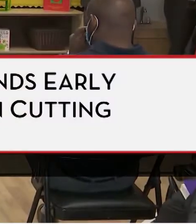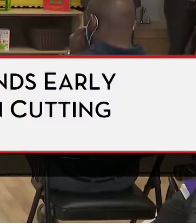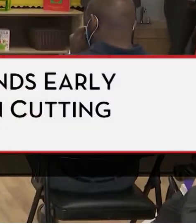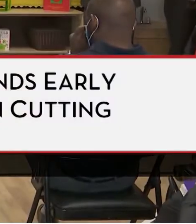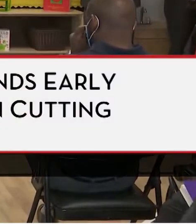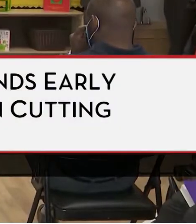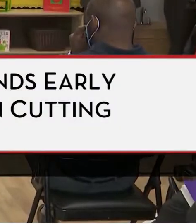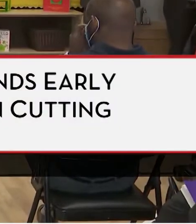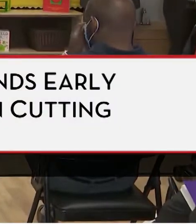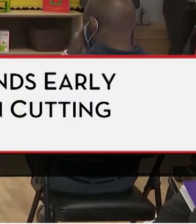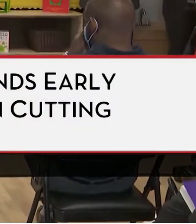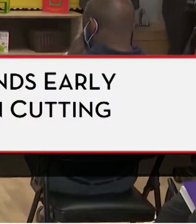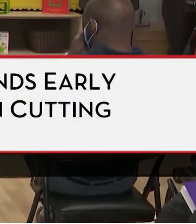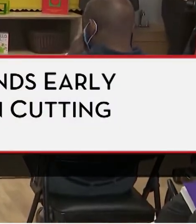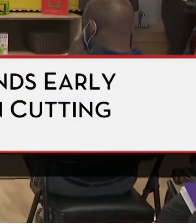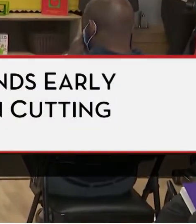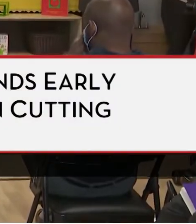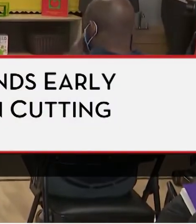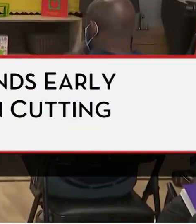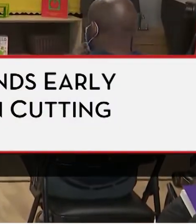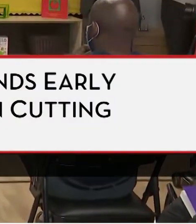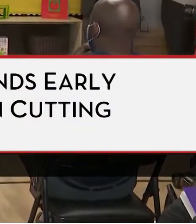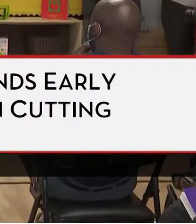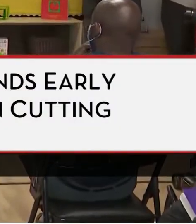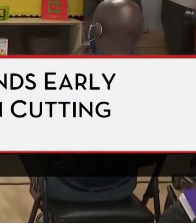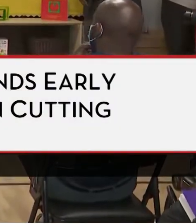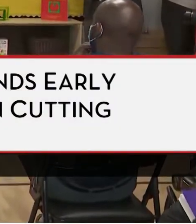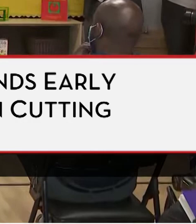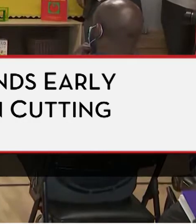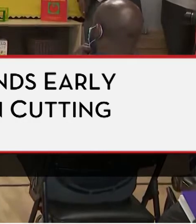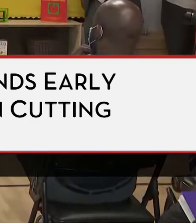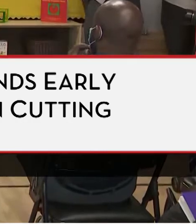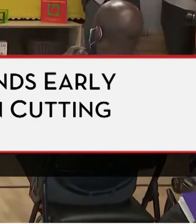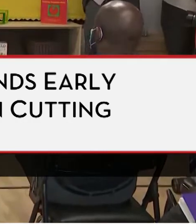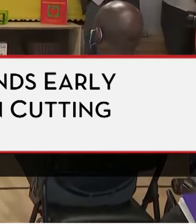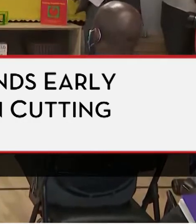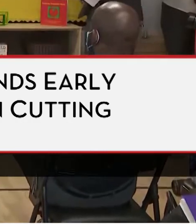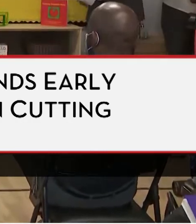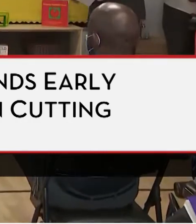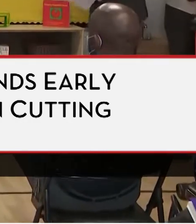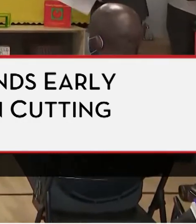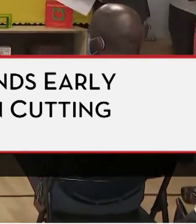Good morning. My name is Christy Edwards, and I'm the principal of Randle Highlands Elementary School. Hey,